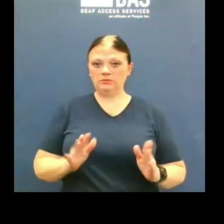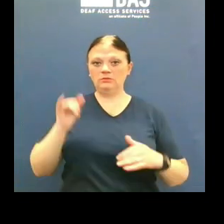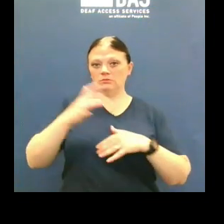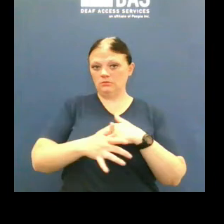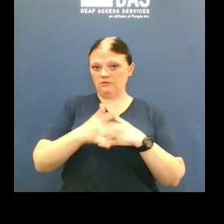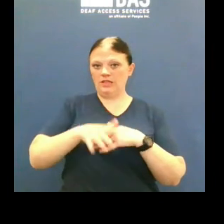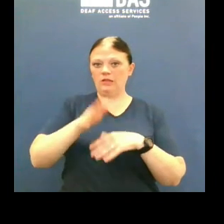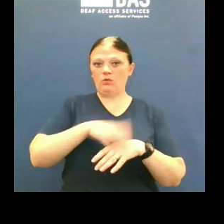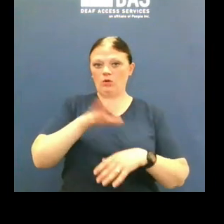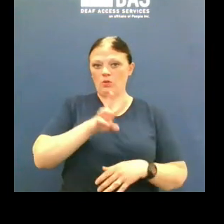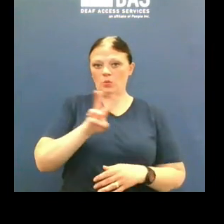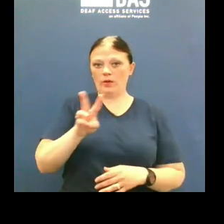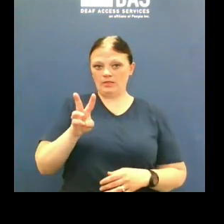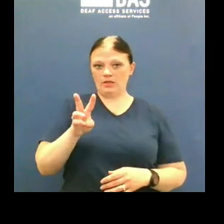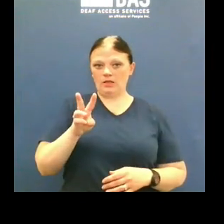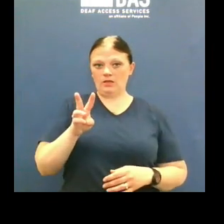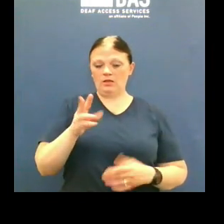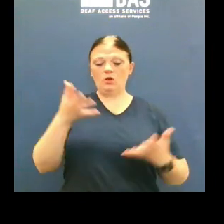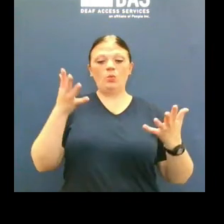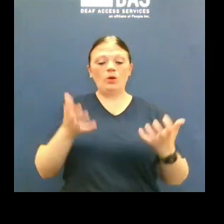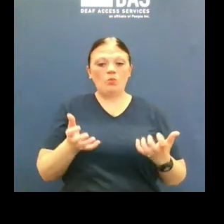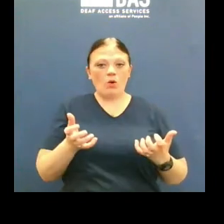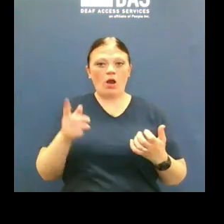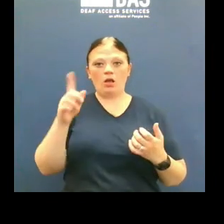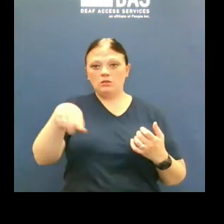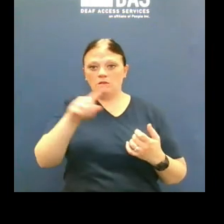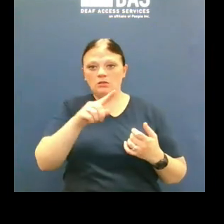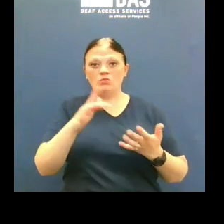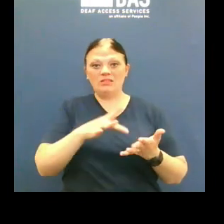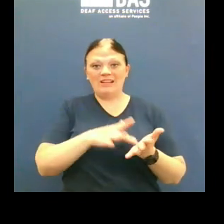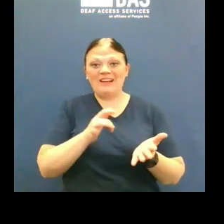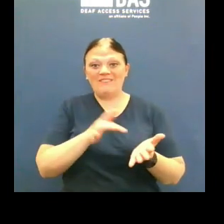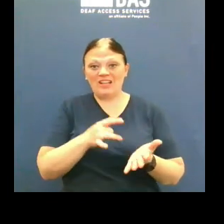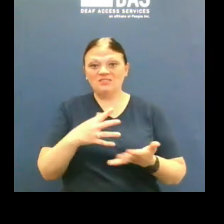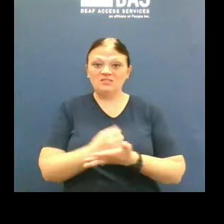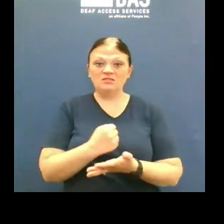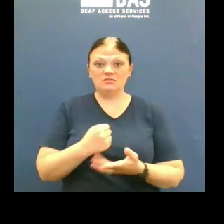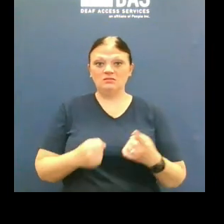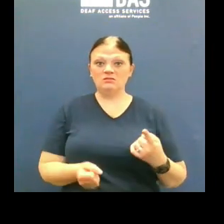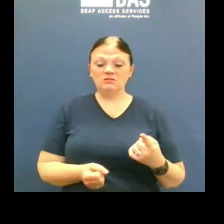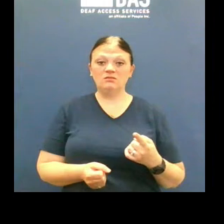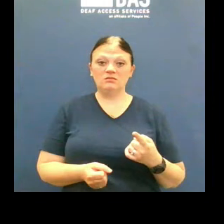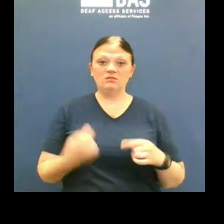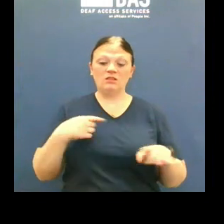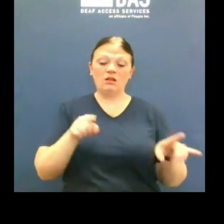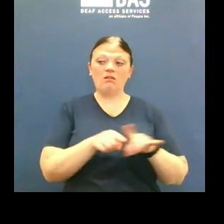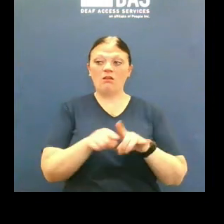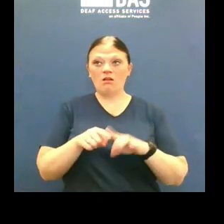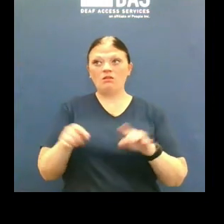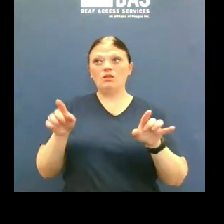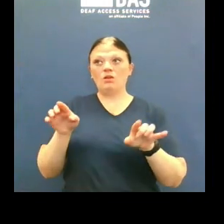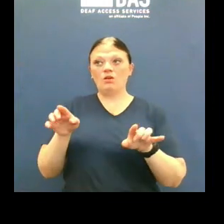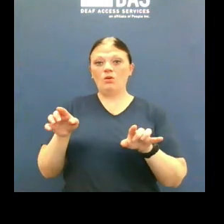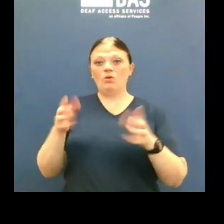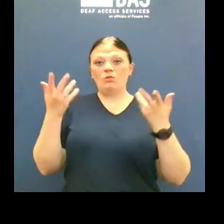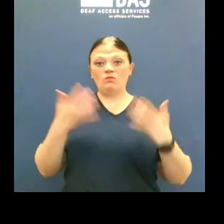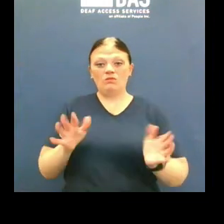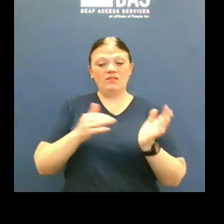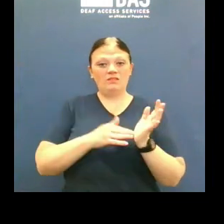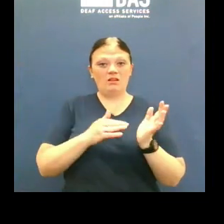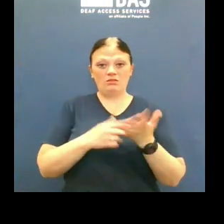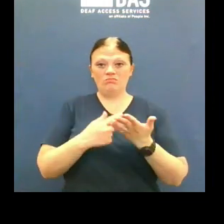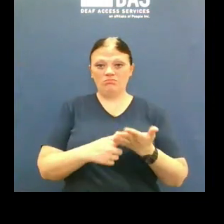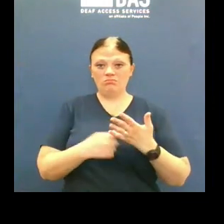available on the website. So we want barbers and beauticians to take advantage of this. We also, as the doctor talked about,